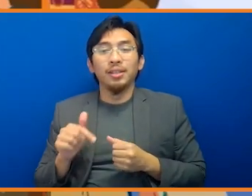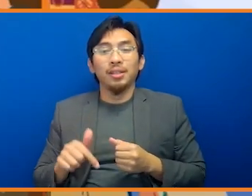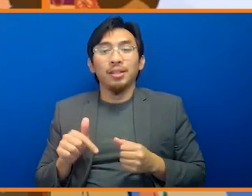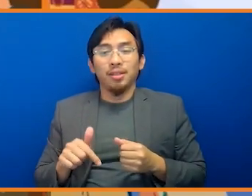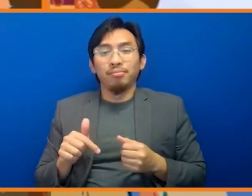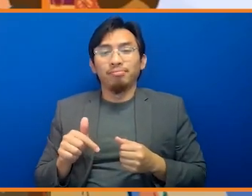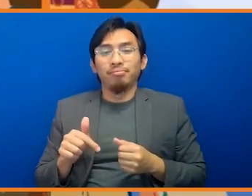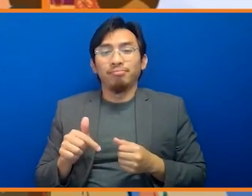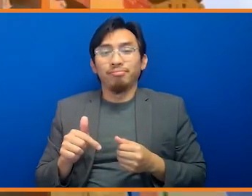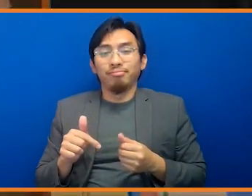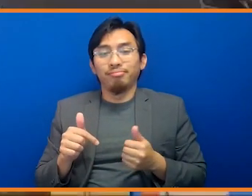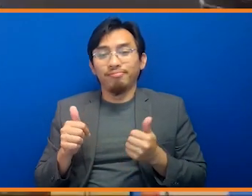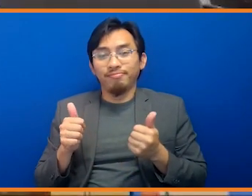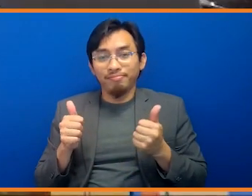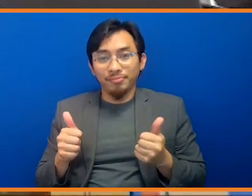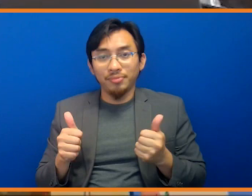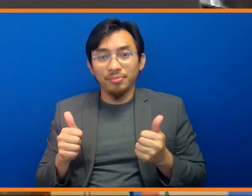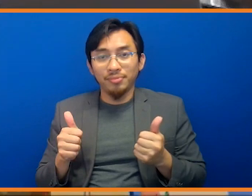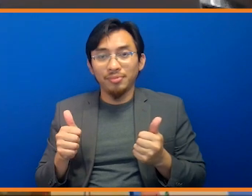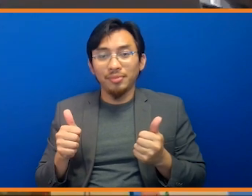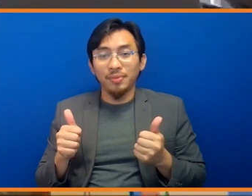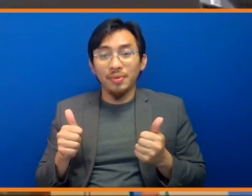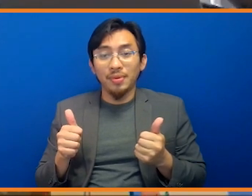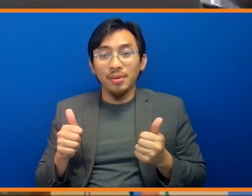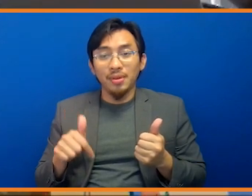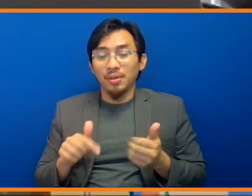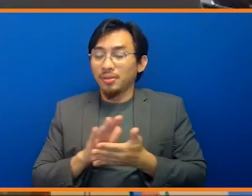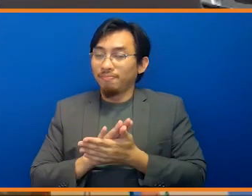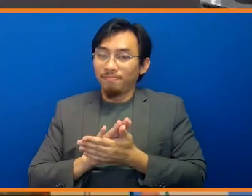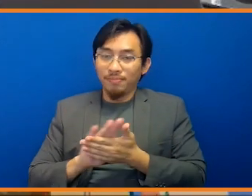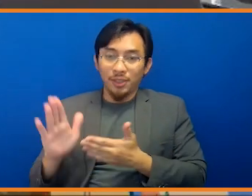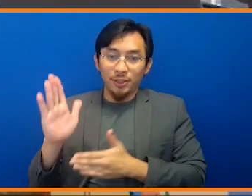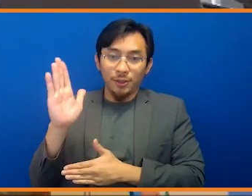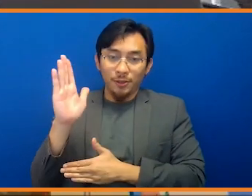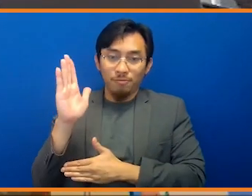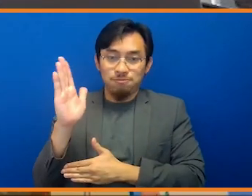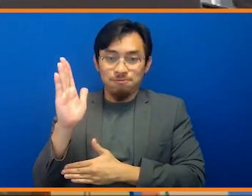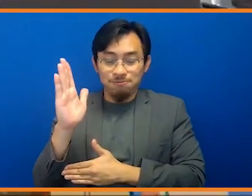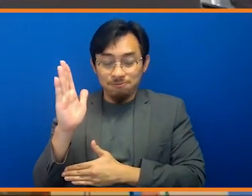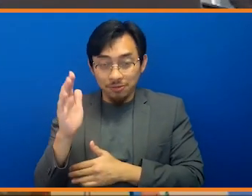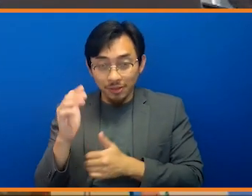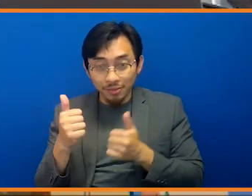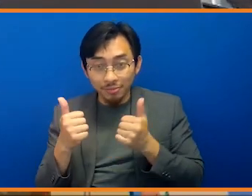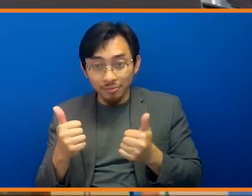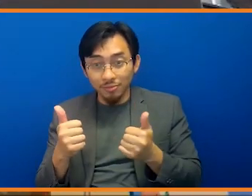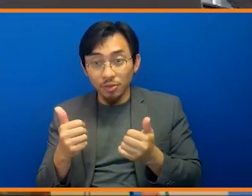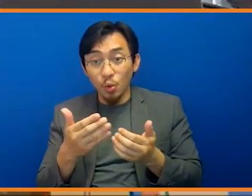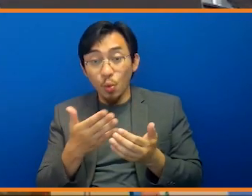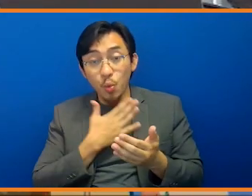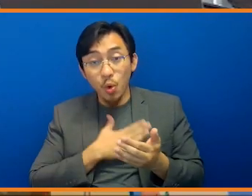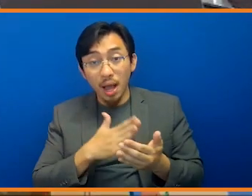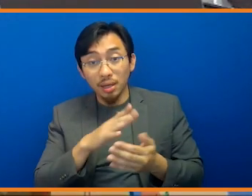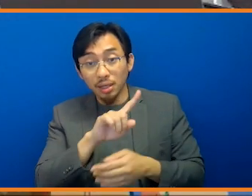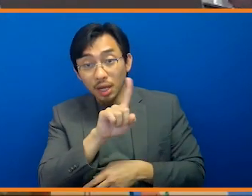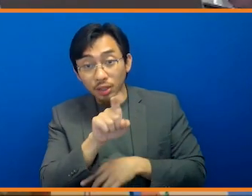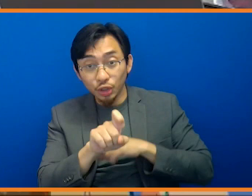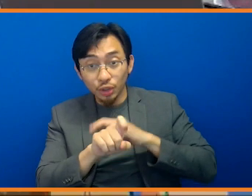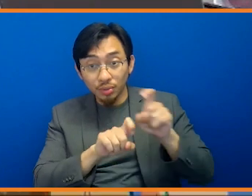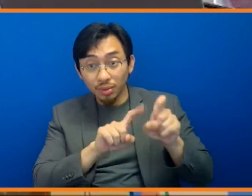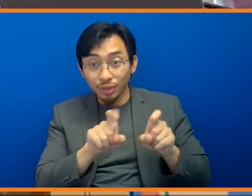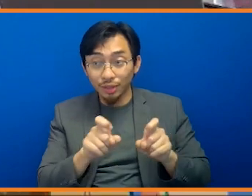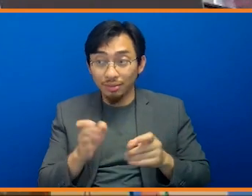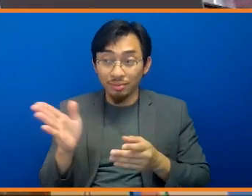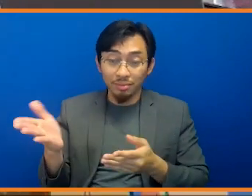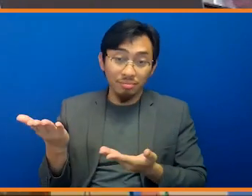from Dr. Haekal. Mhm. So it's very nice presentations. So if you want to ask any questions based on what